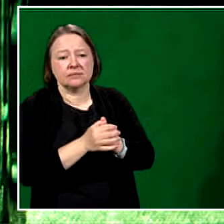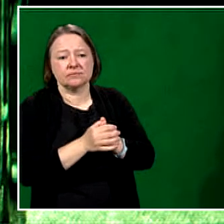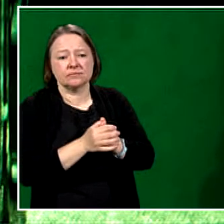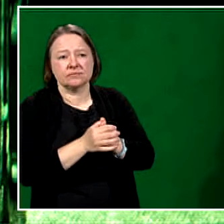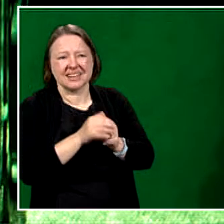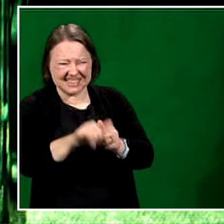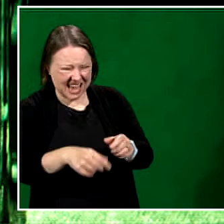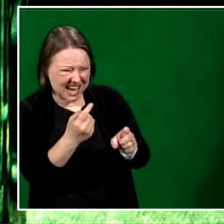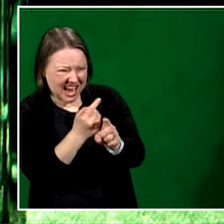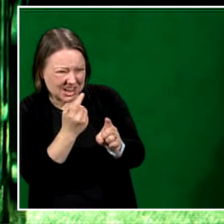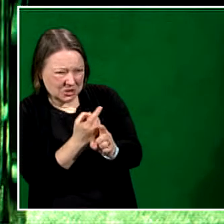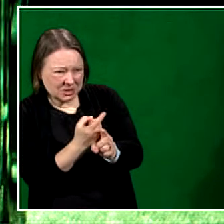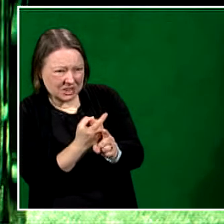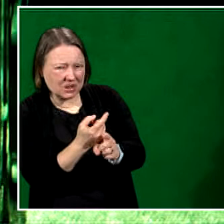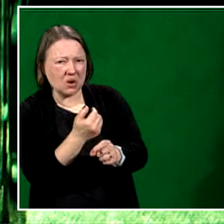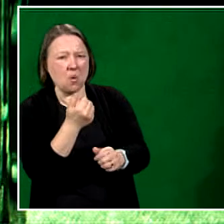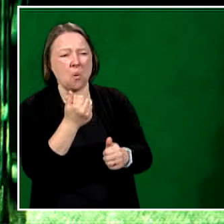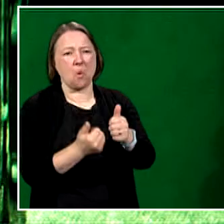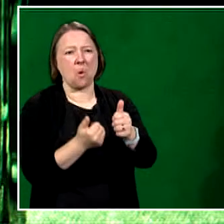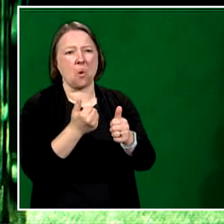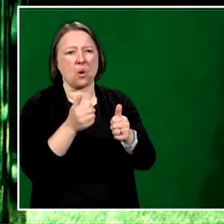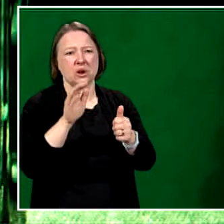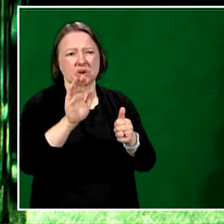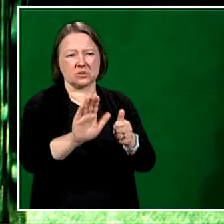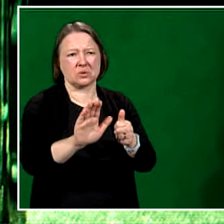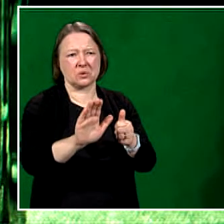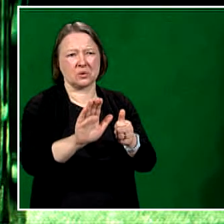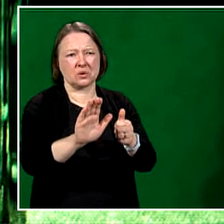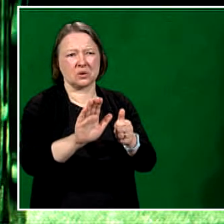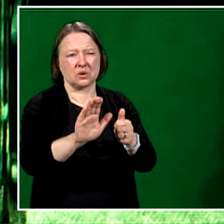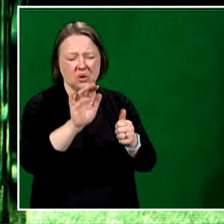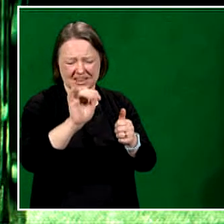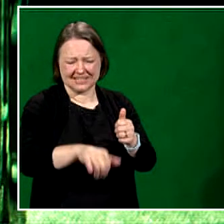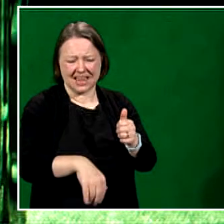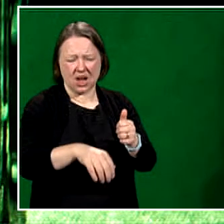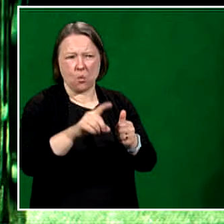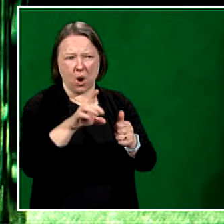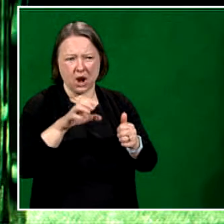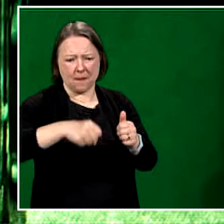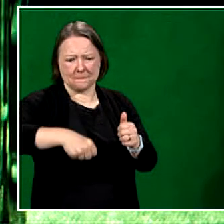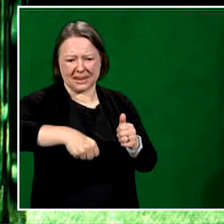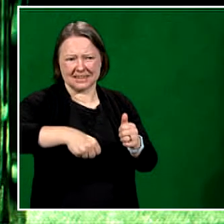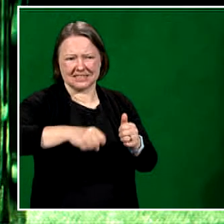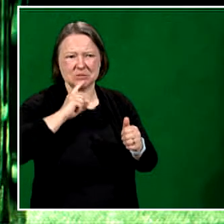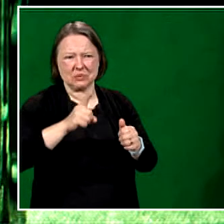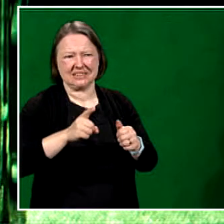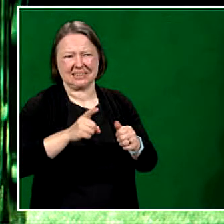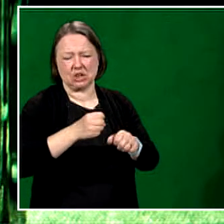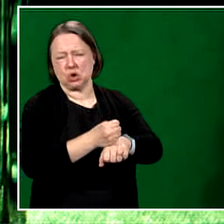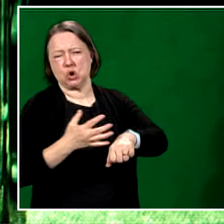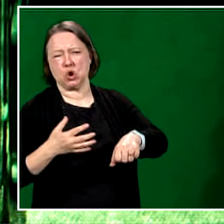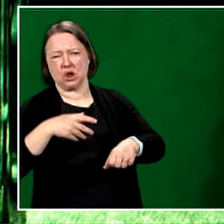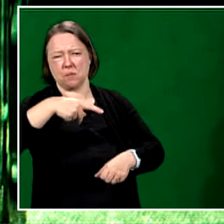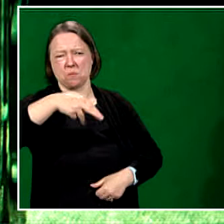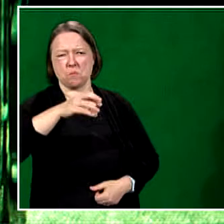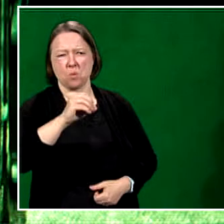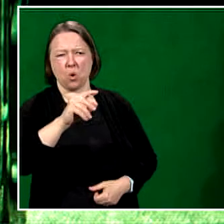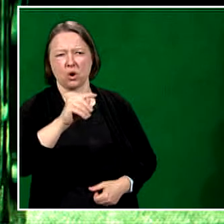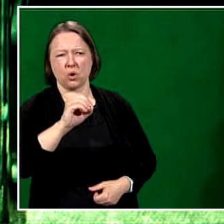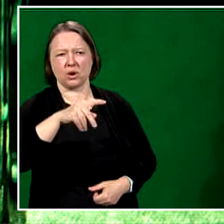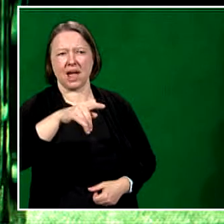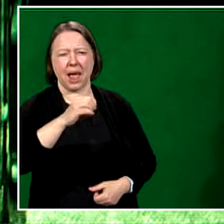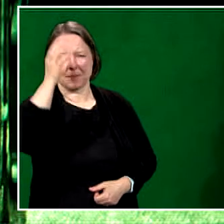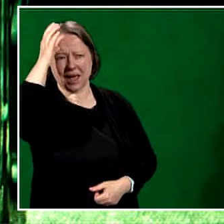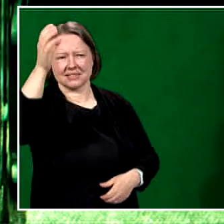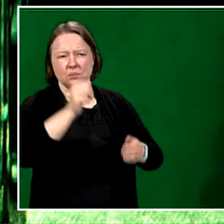Is that accurate, or is that 100 buckets just a very early prototype concept with